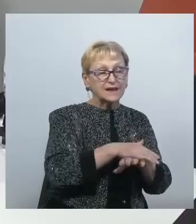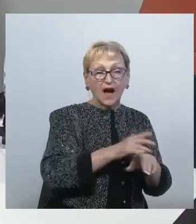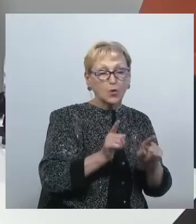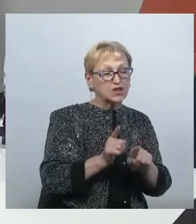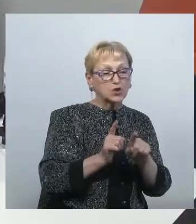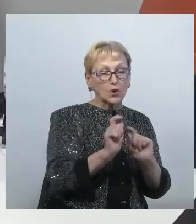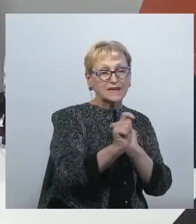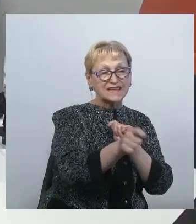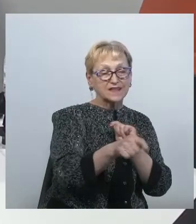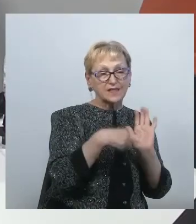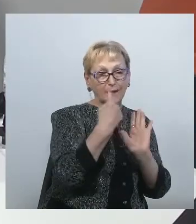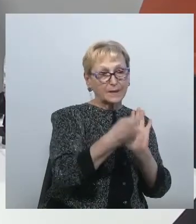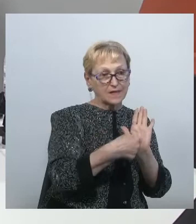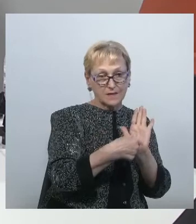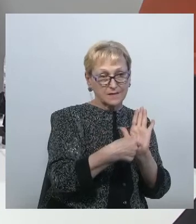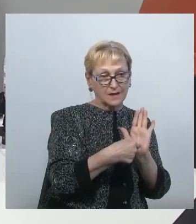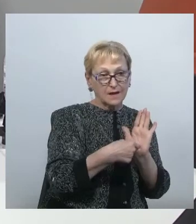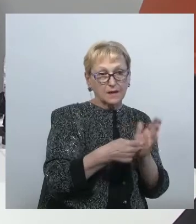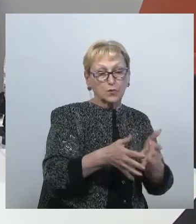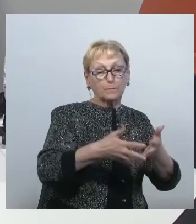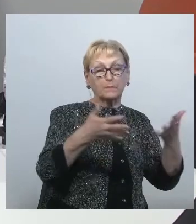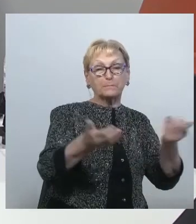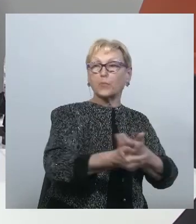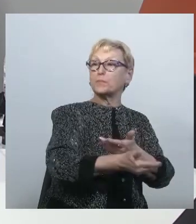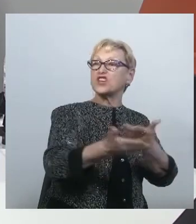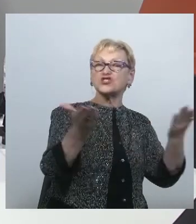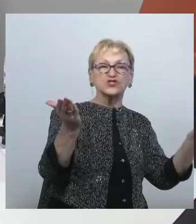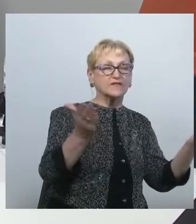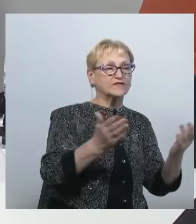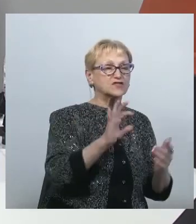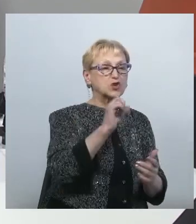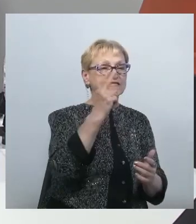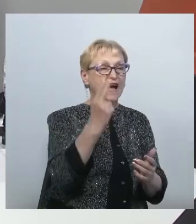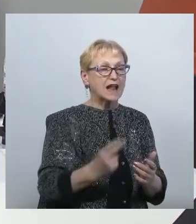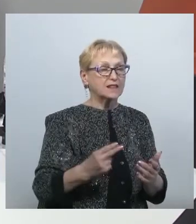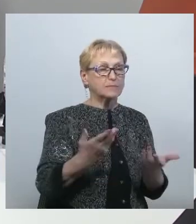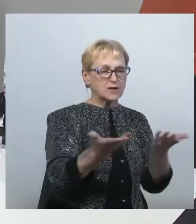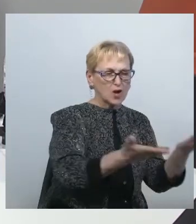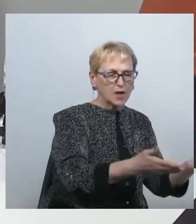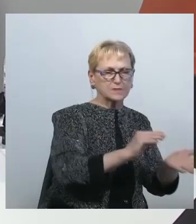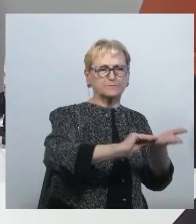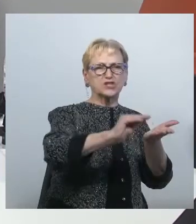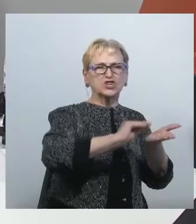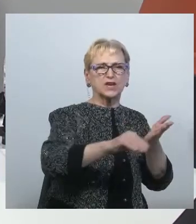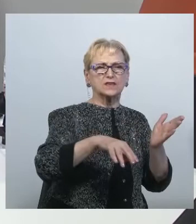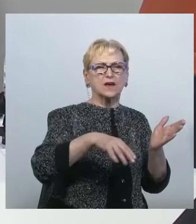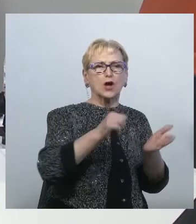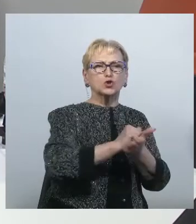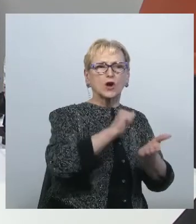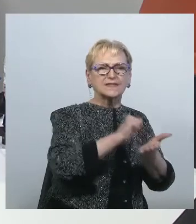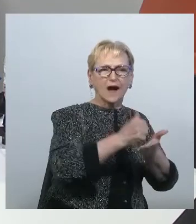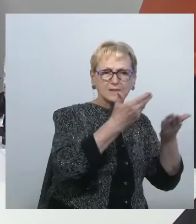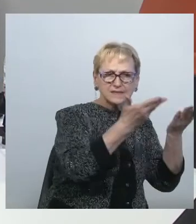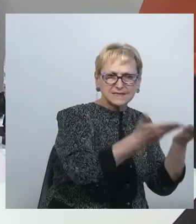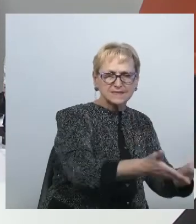is very important. You, as representatives of the audience, can react to such problems.